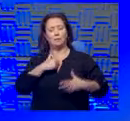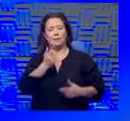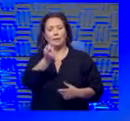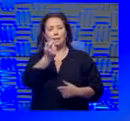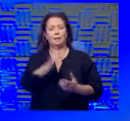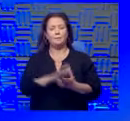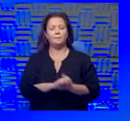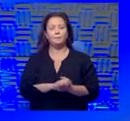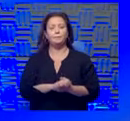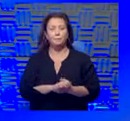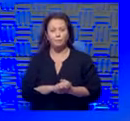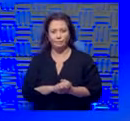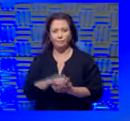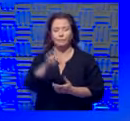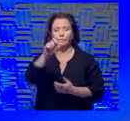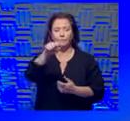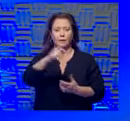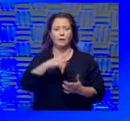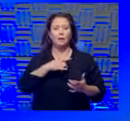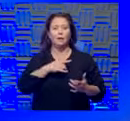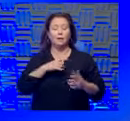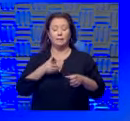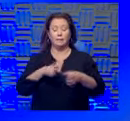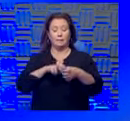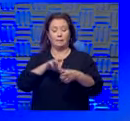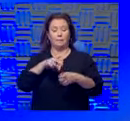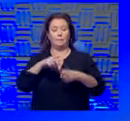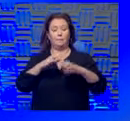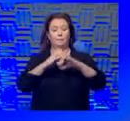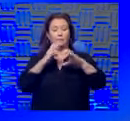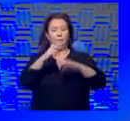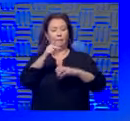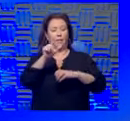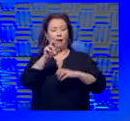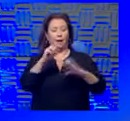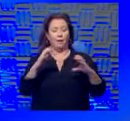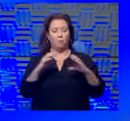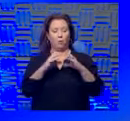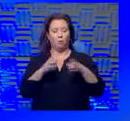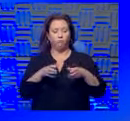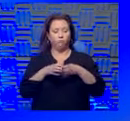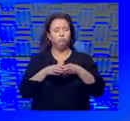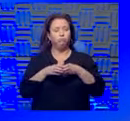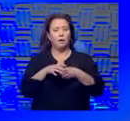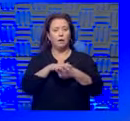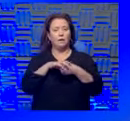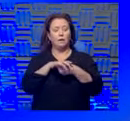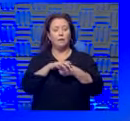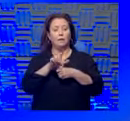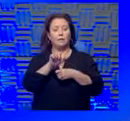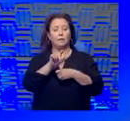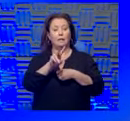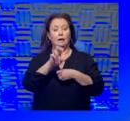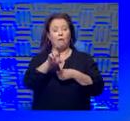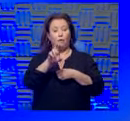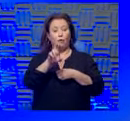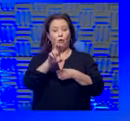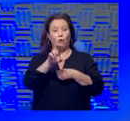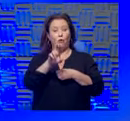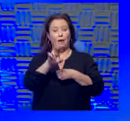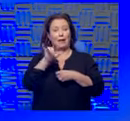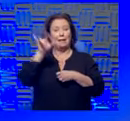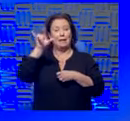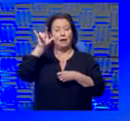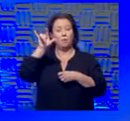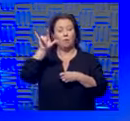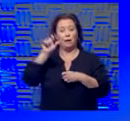know, certainly I would be concerned about in the plane. It's much more confined. The layover in the